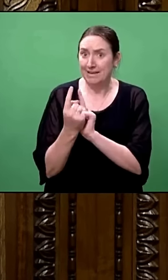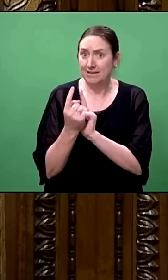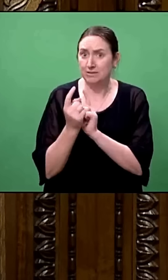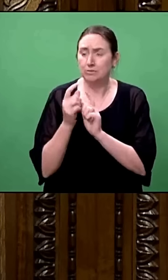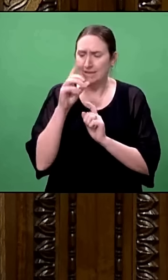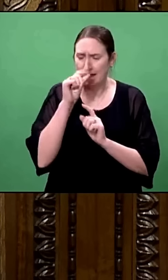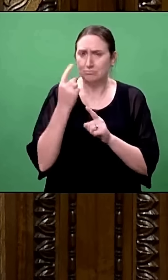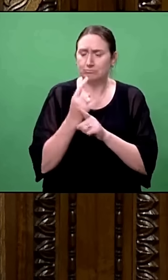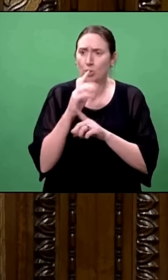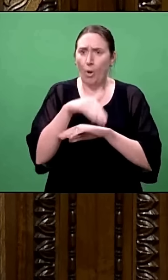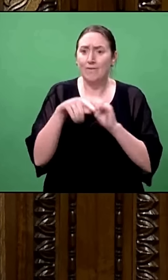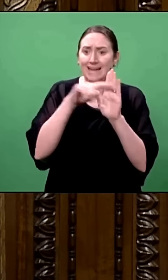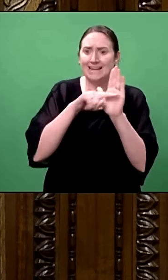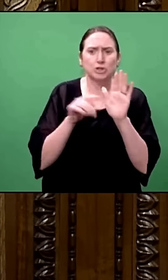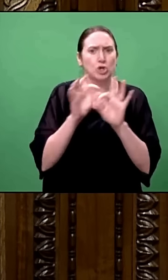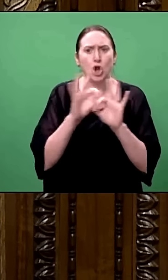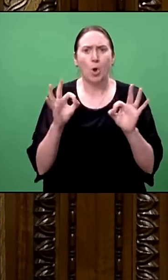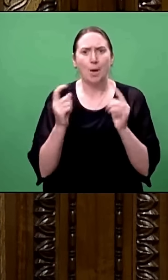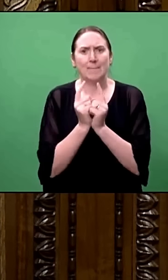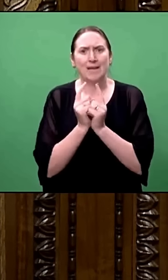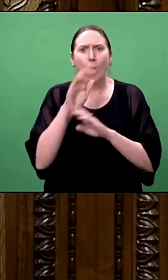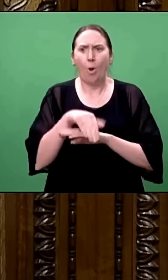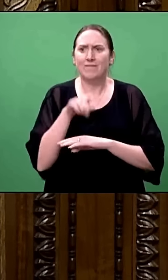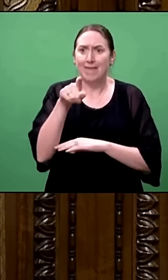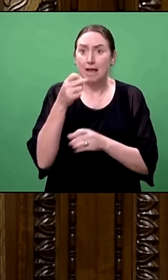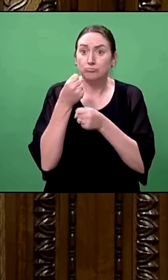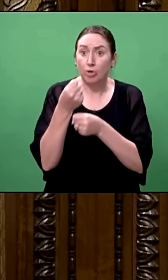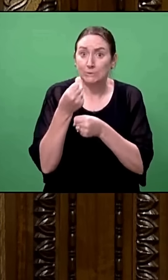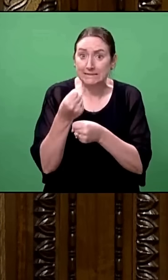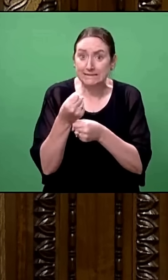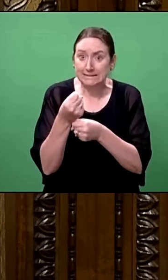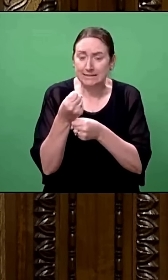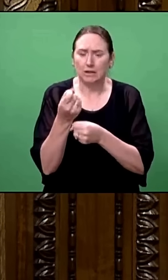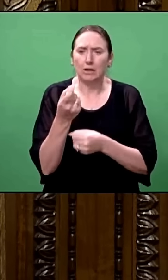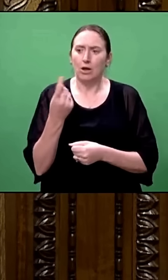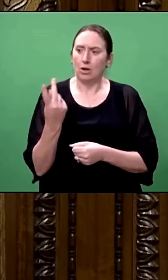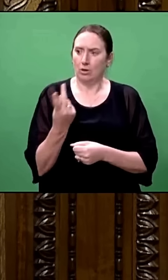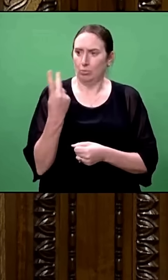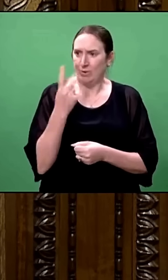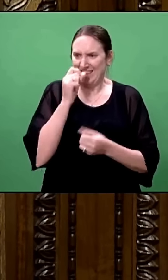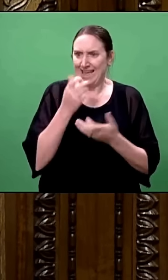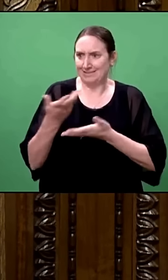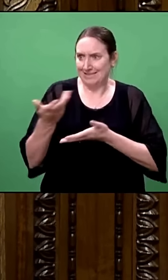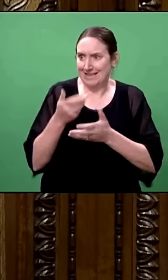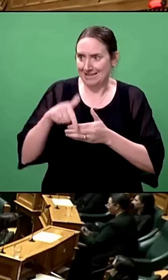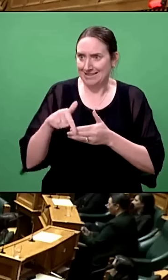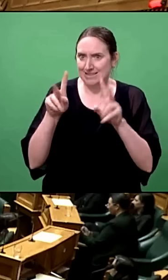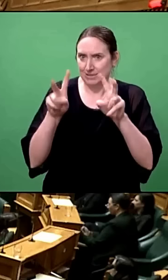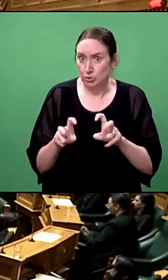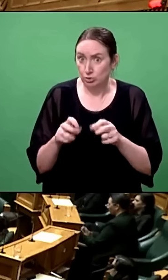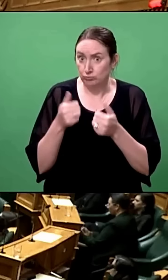conditions that were not met around that protest, then we can discuss this matter. Right on, Winston